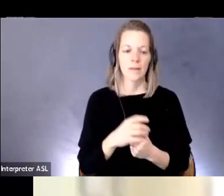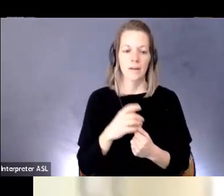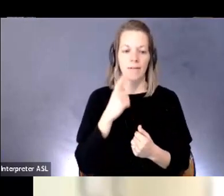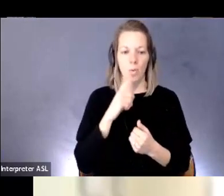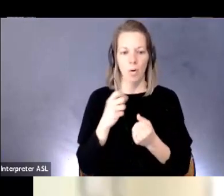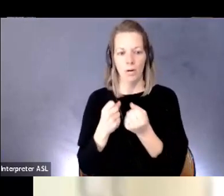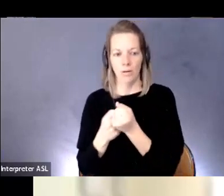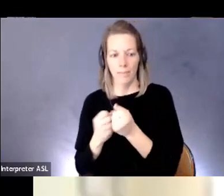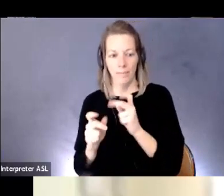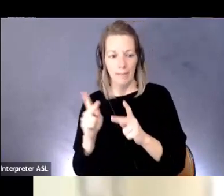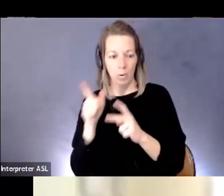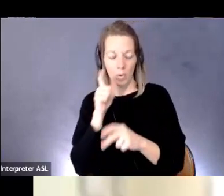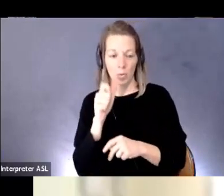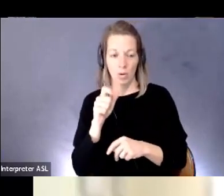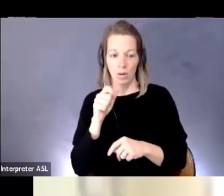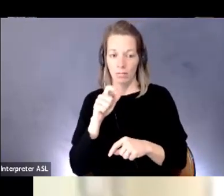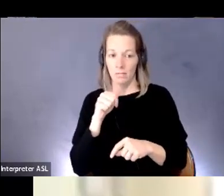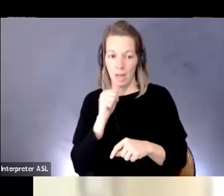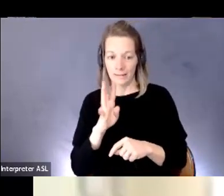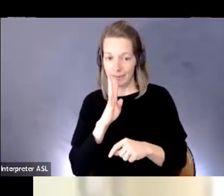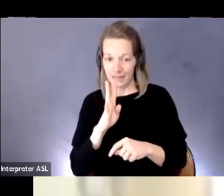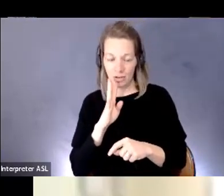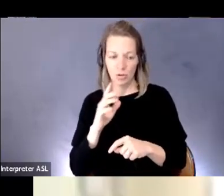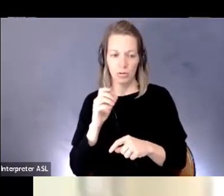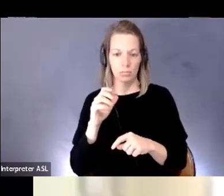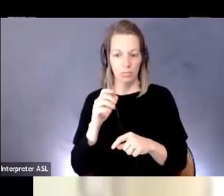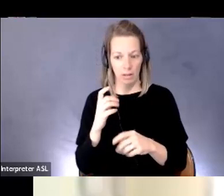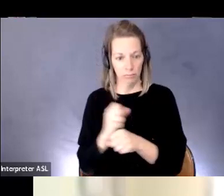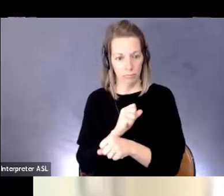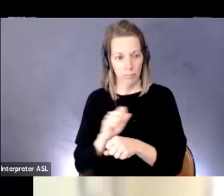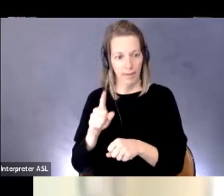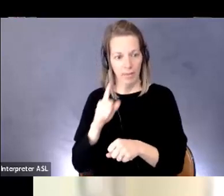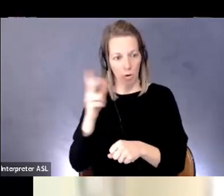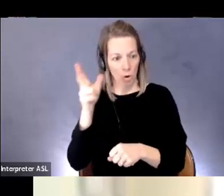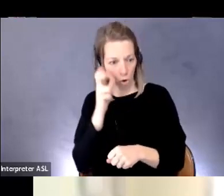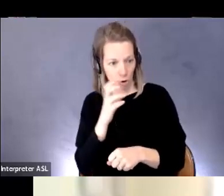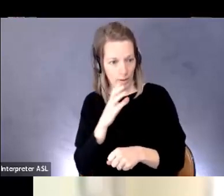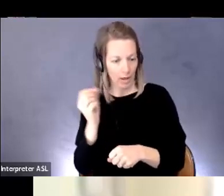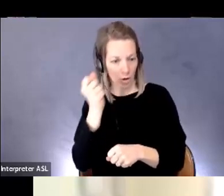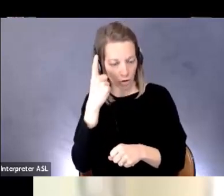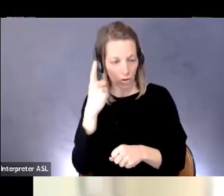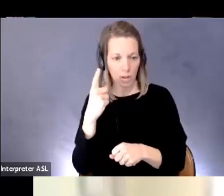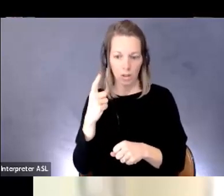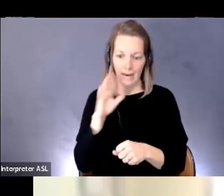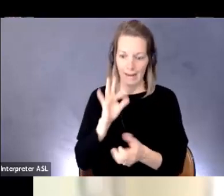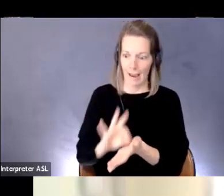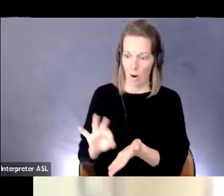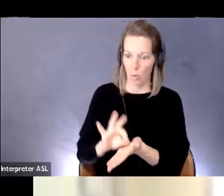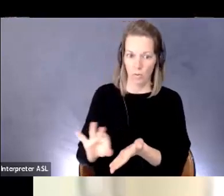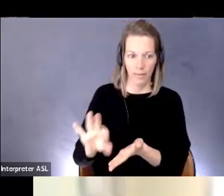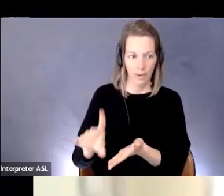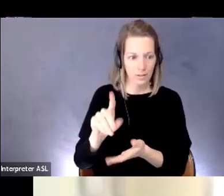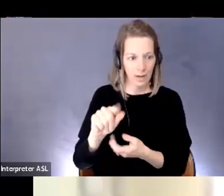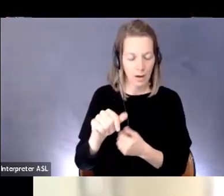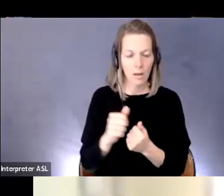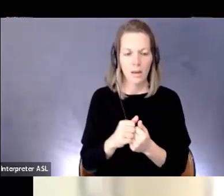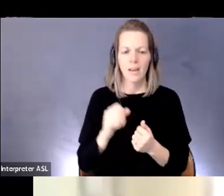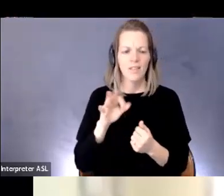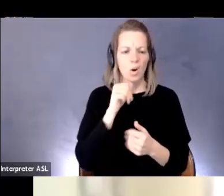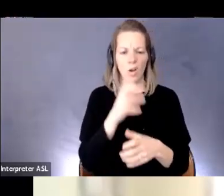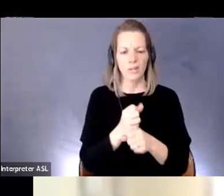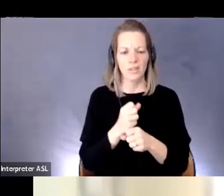rely on speech to be heard and understood are finally counted. Please do sign up if you're not receiving